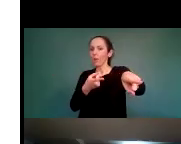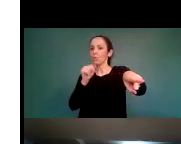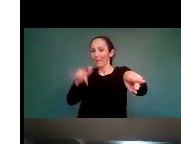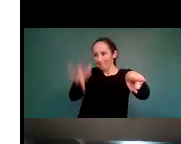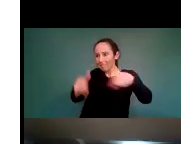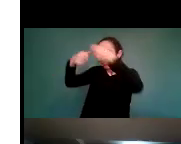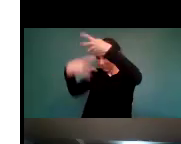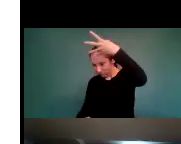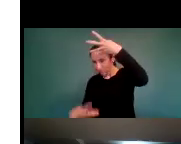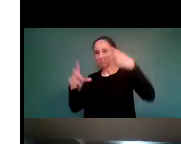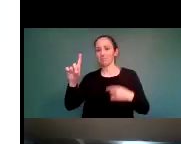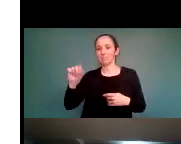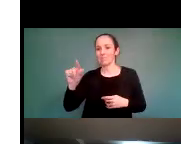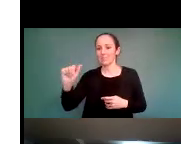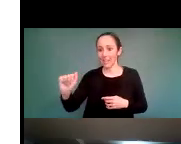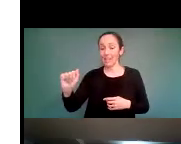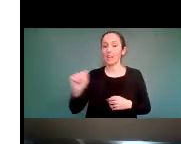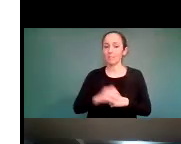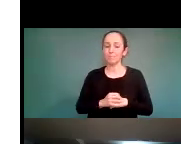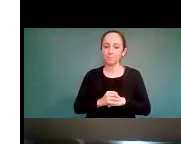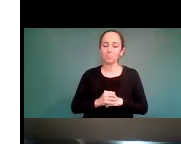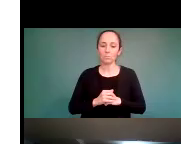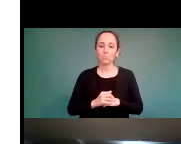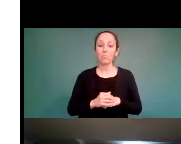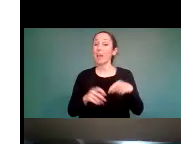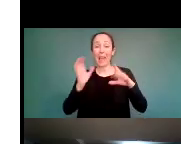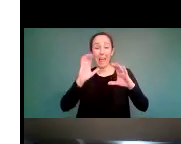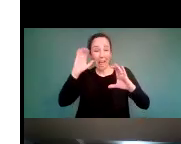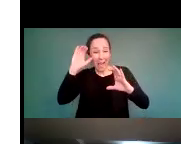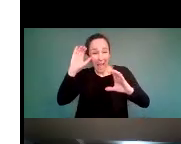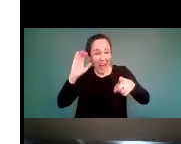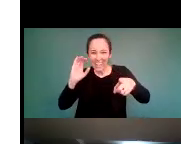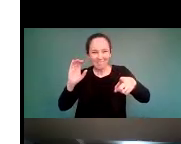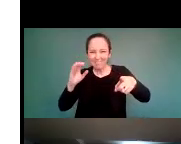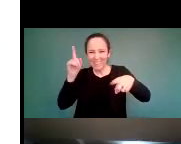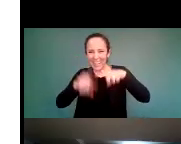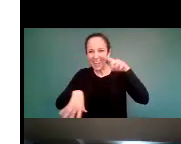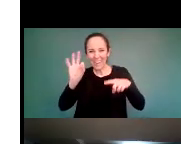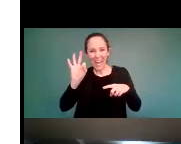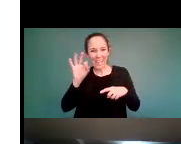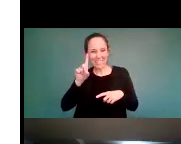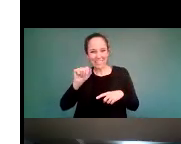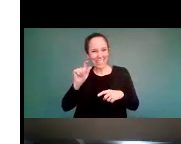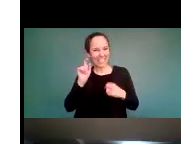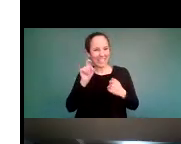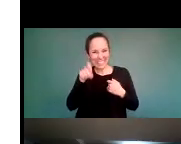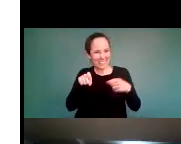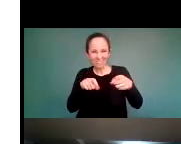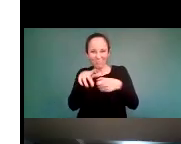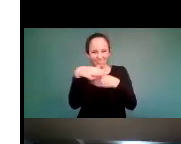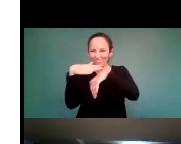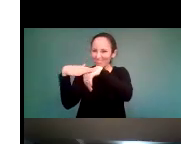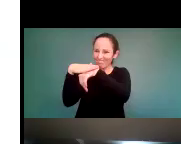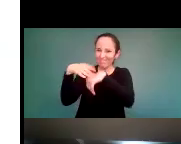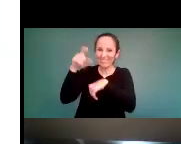really nice things too is you don't have to stop there too. So if you don't find what you're looking for, or you're wanting to see if you can go further, you can